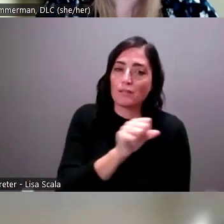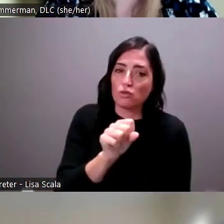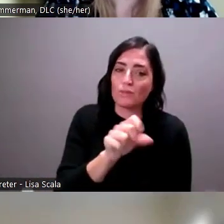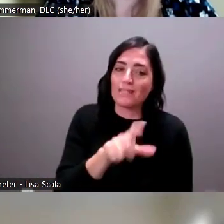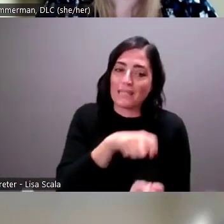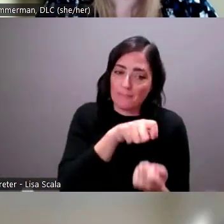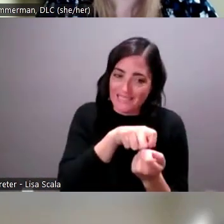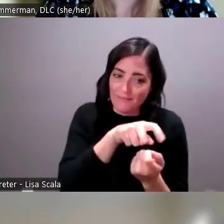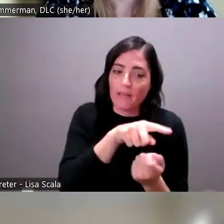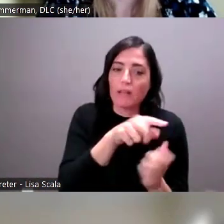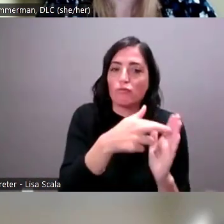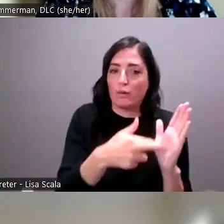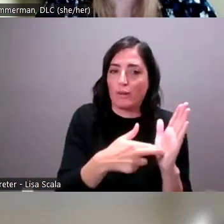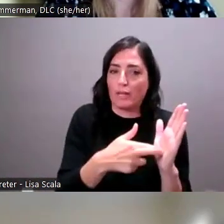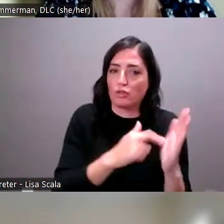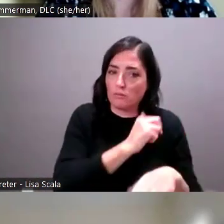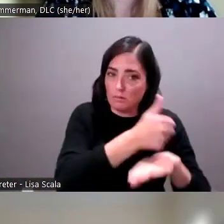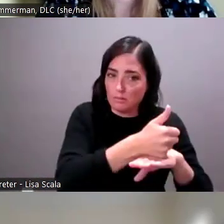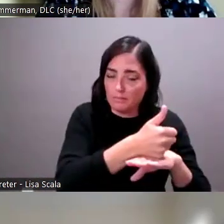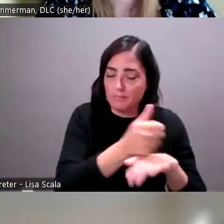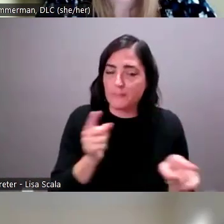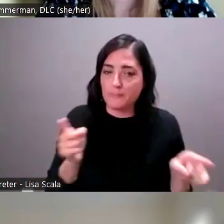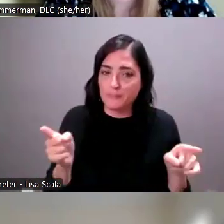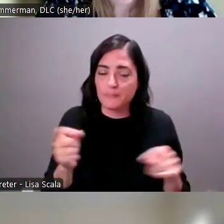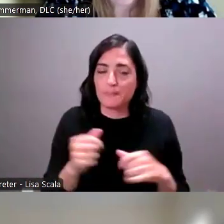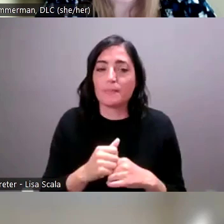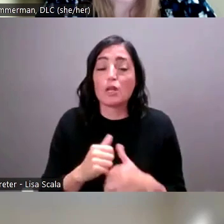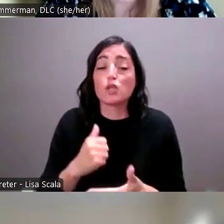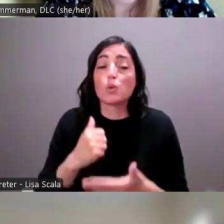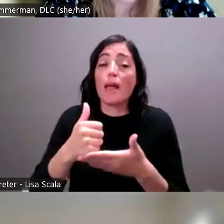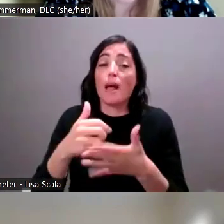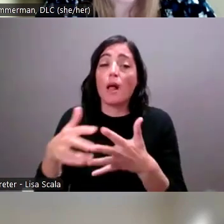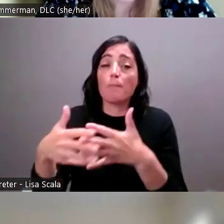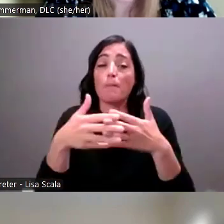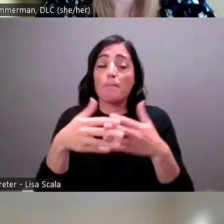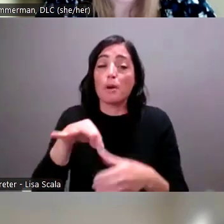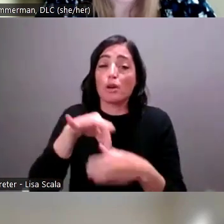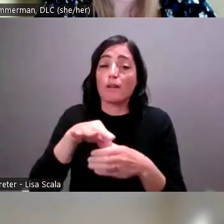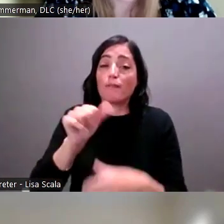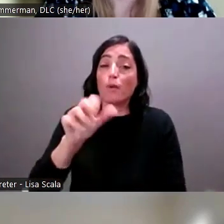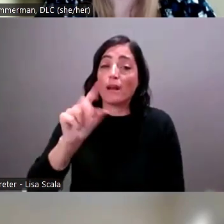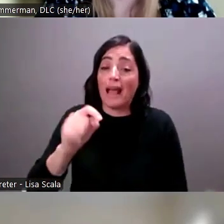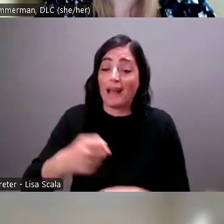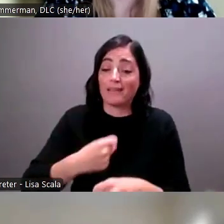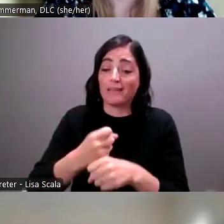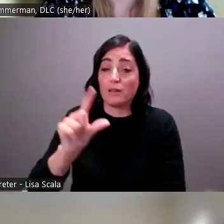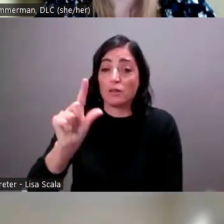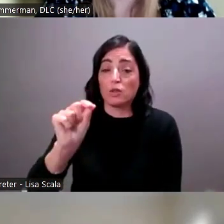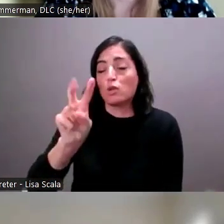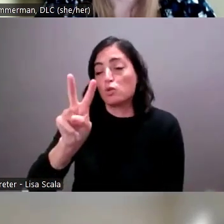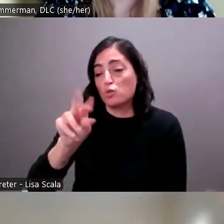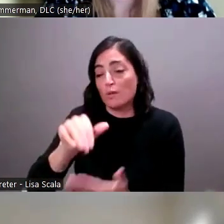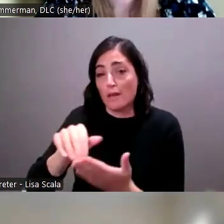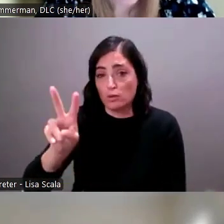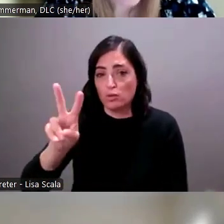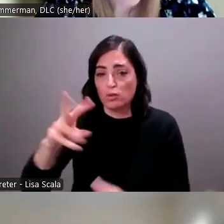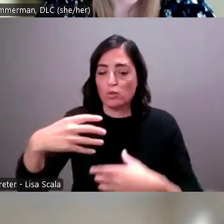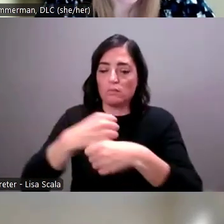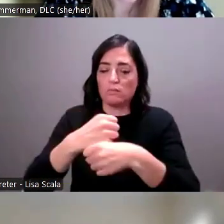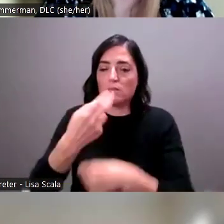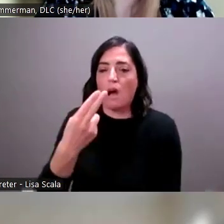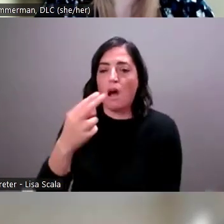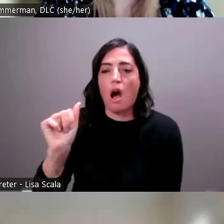specific regulations. So the Help America Vote Act of 2002, also abbreviated as